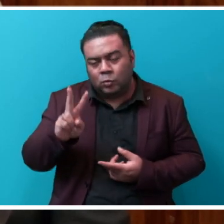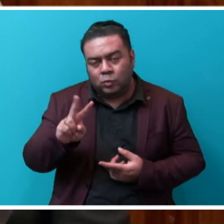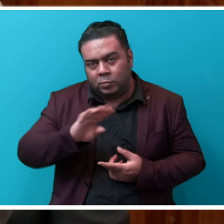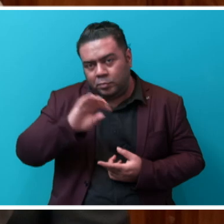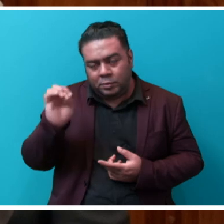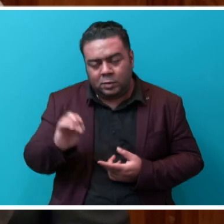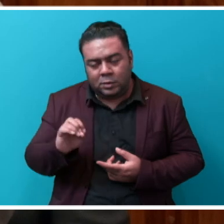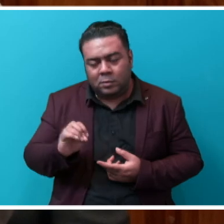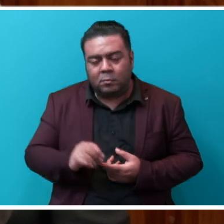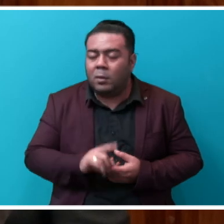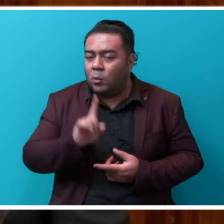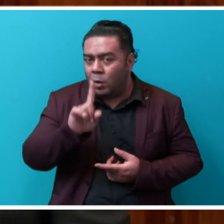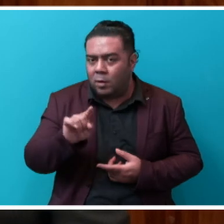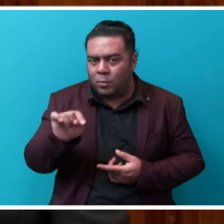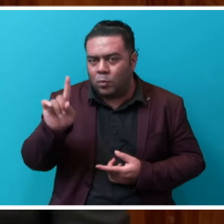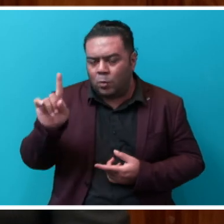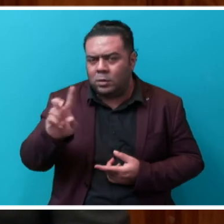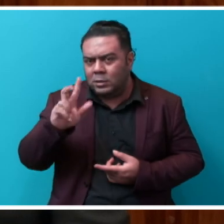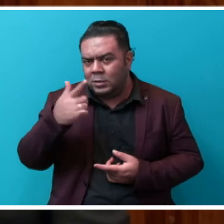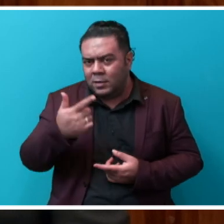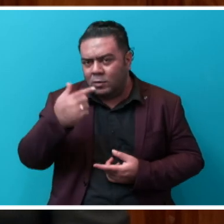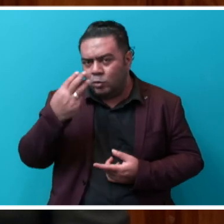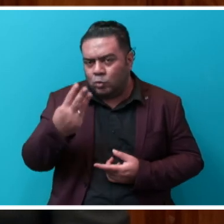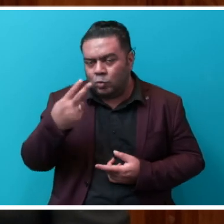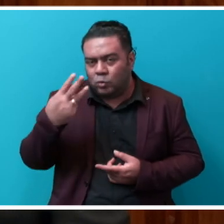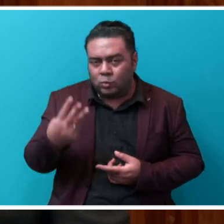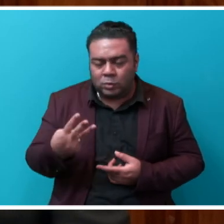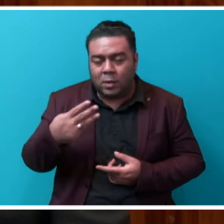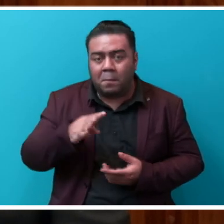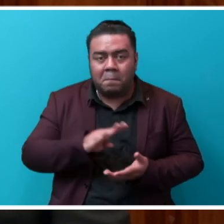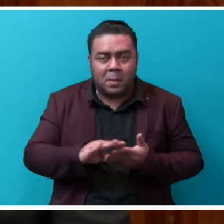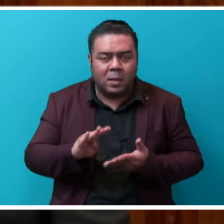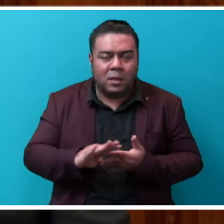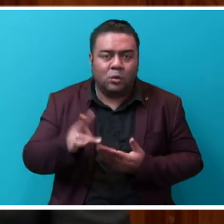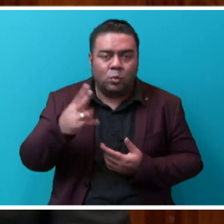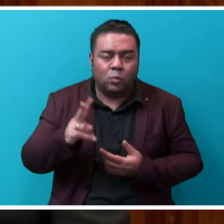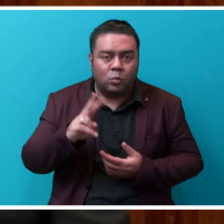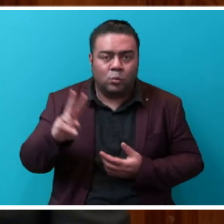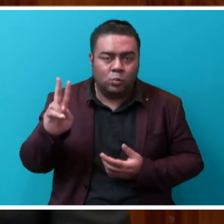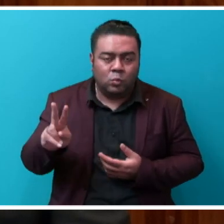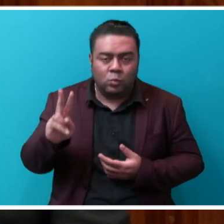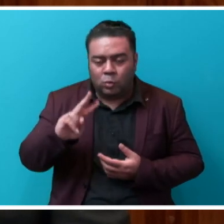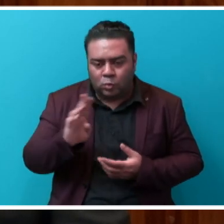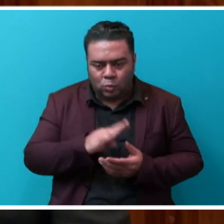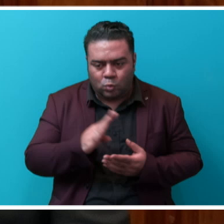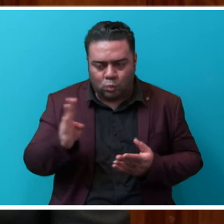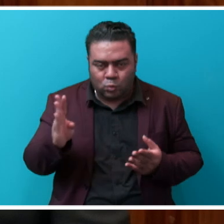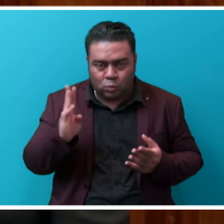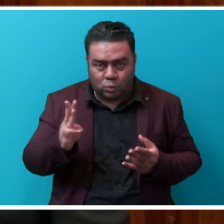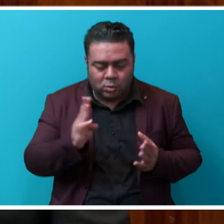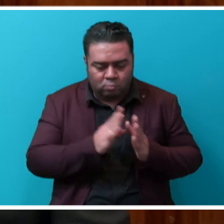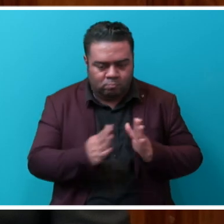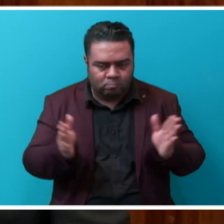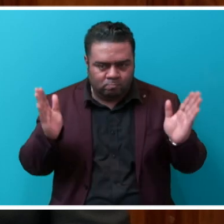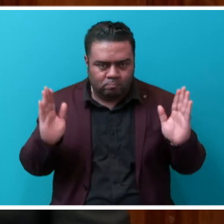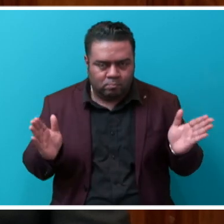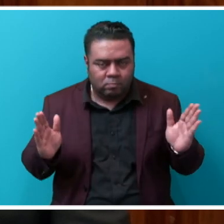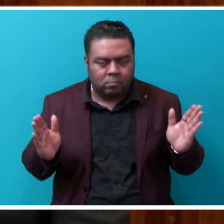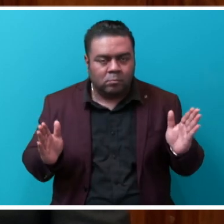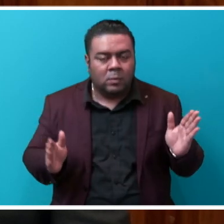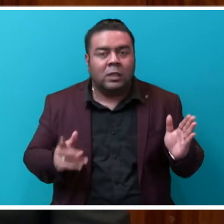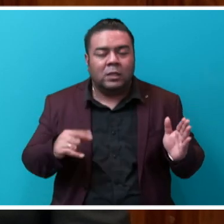to 1.1723 billion in the 2022-2023 period. These figures have been